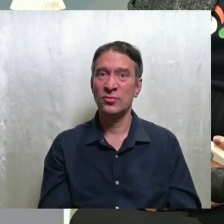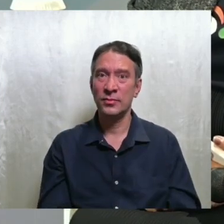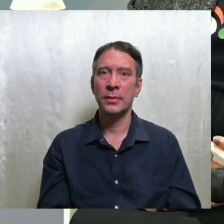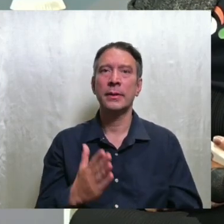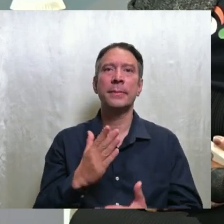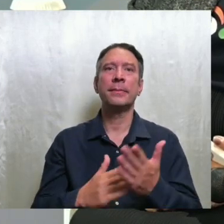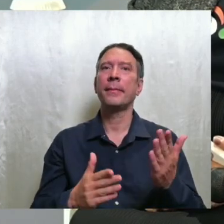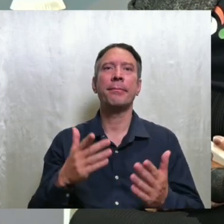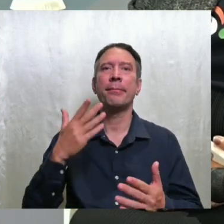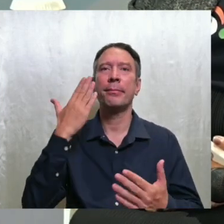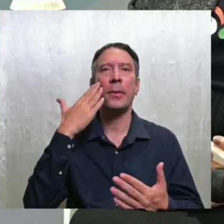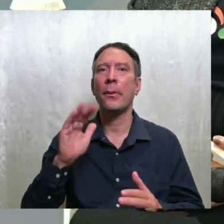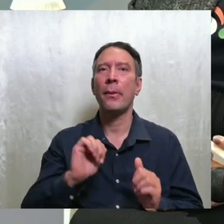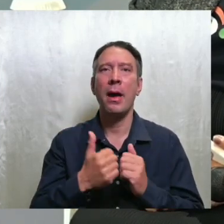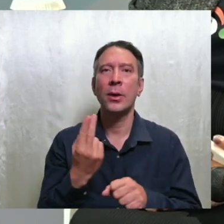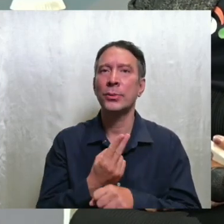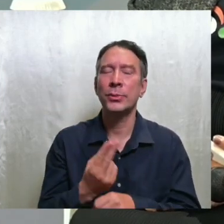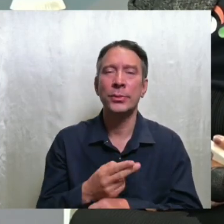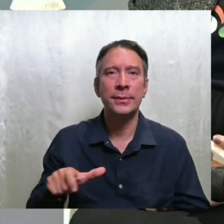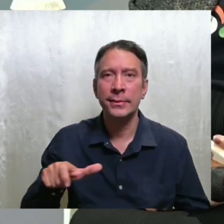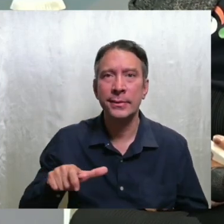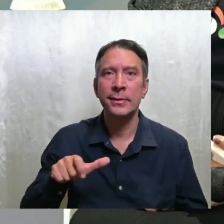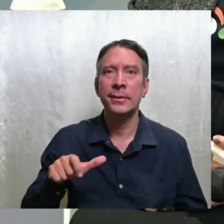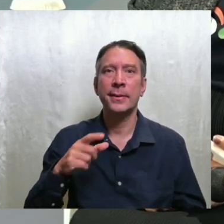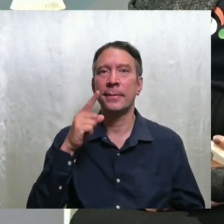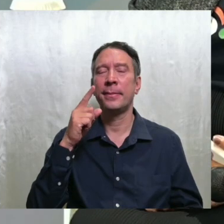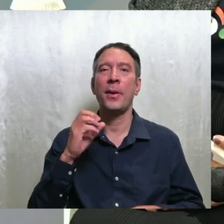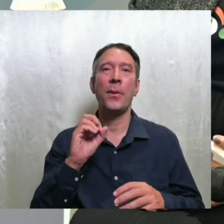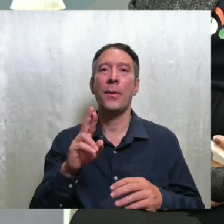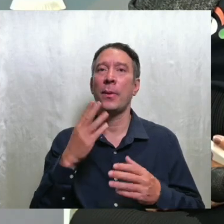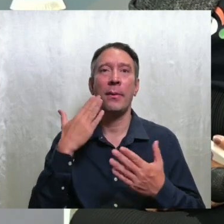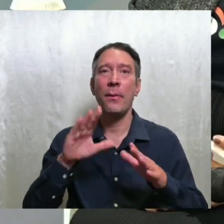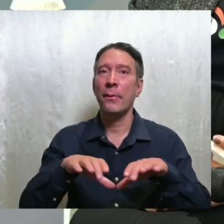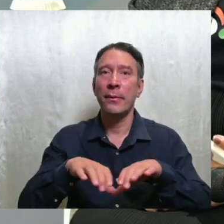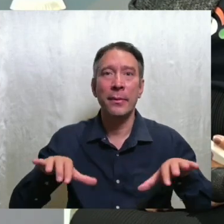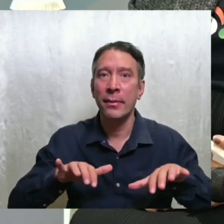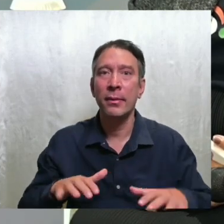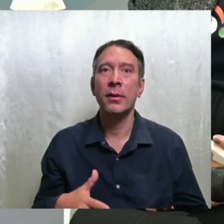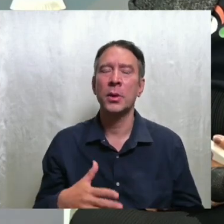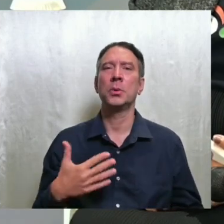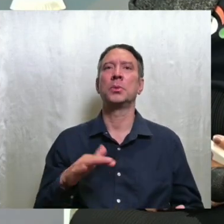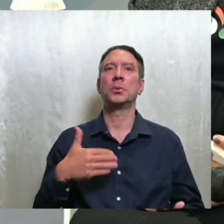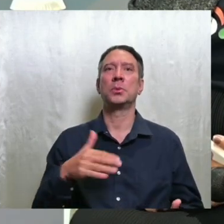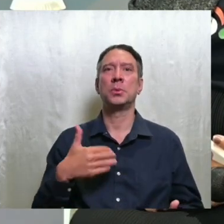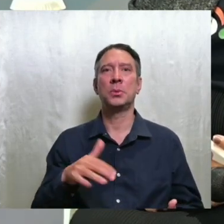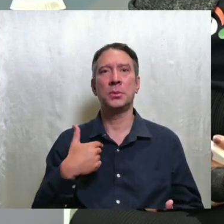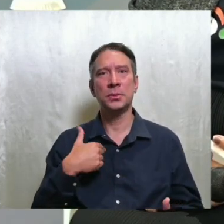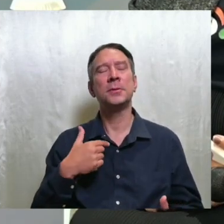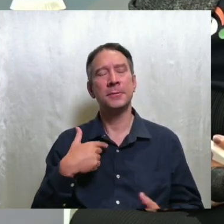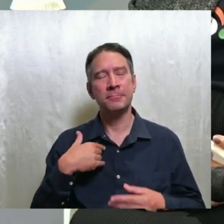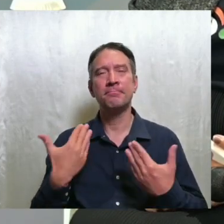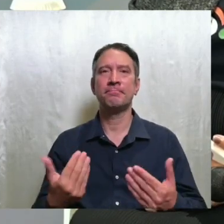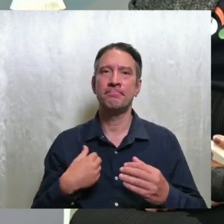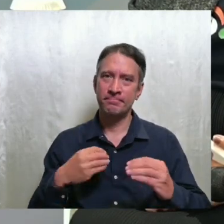But we trained them. We trained them on the digital skills. We took them through a journey. So it's not